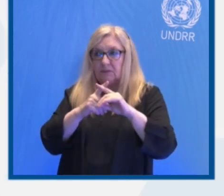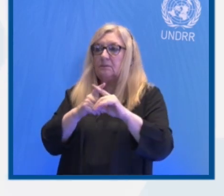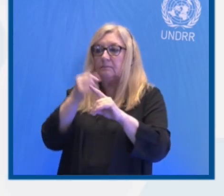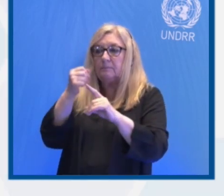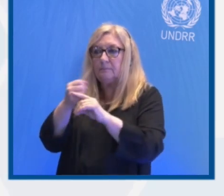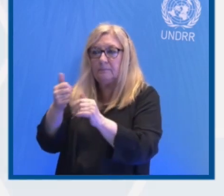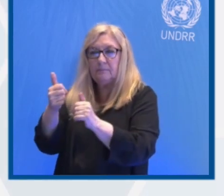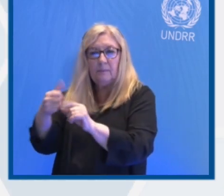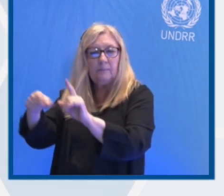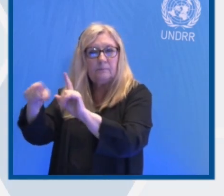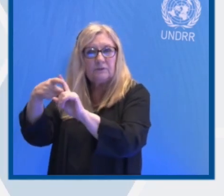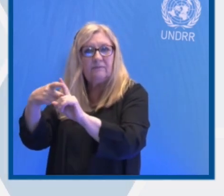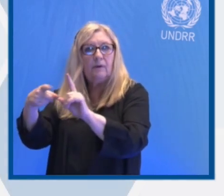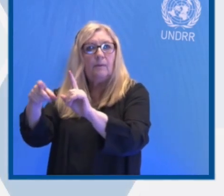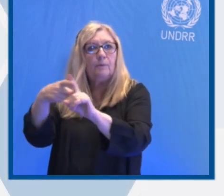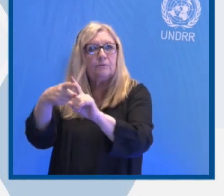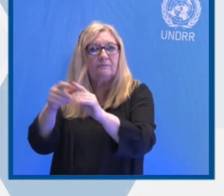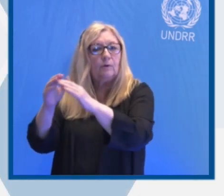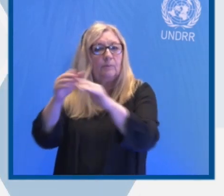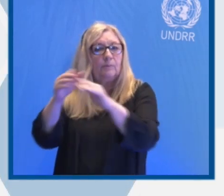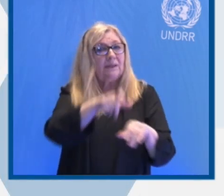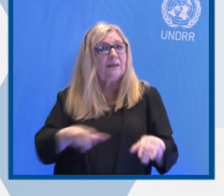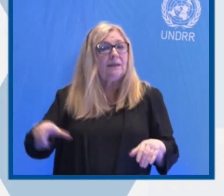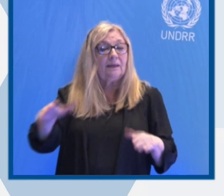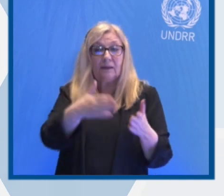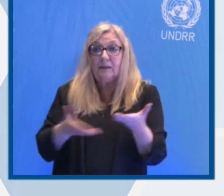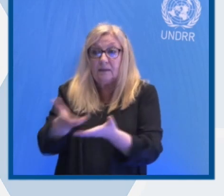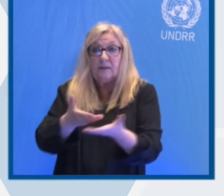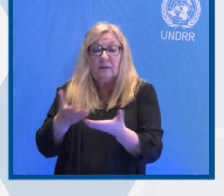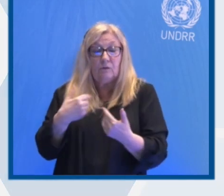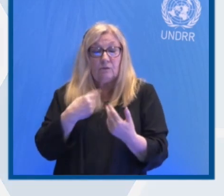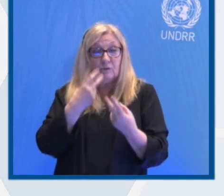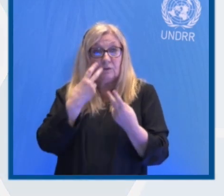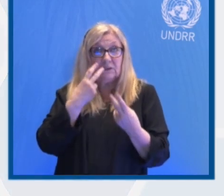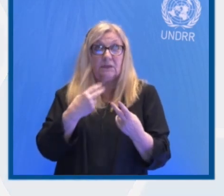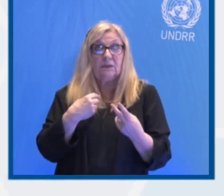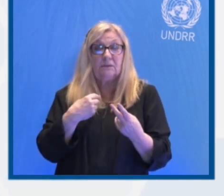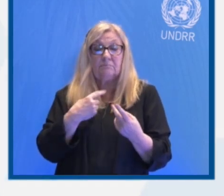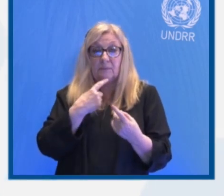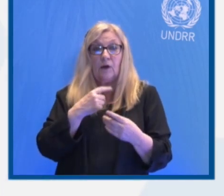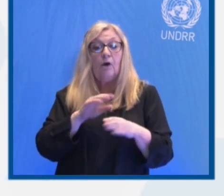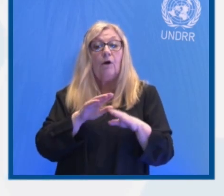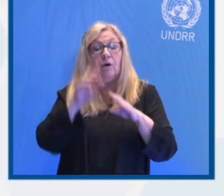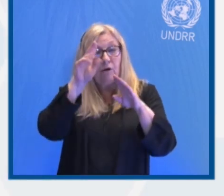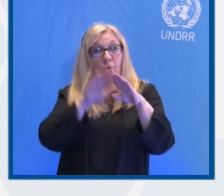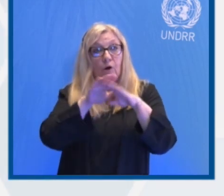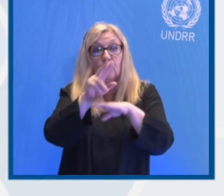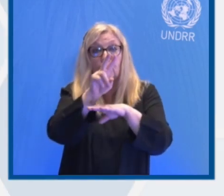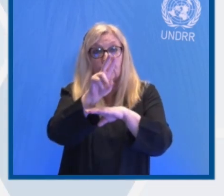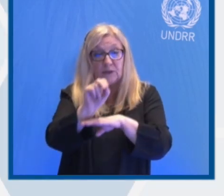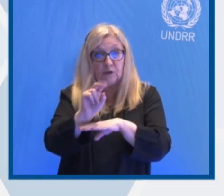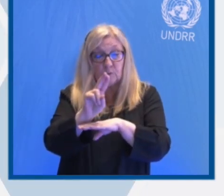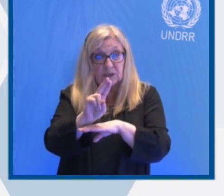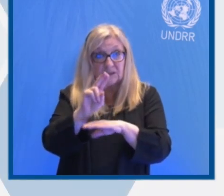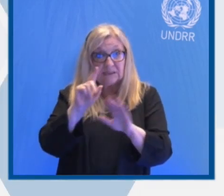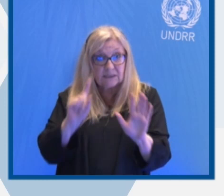opposed to negative externalities. We have a stated goal that by 2026, fully